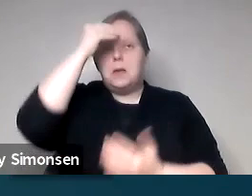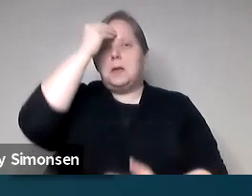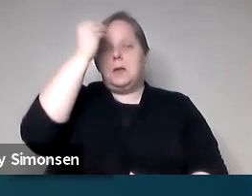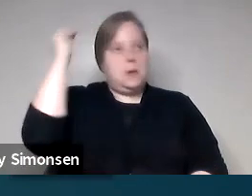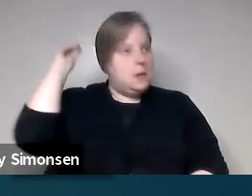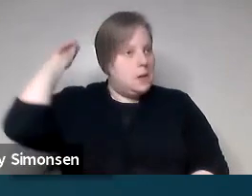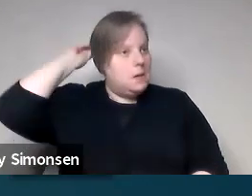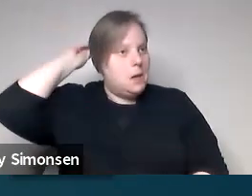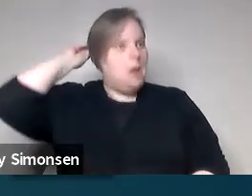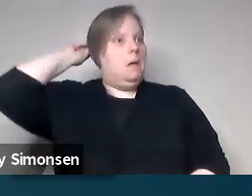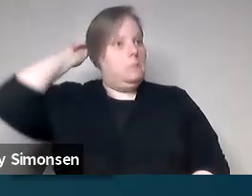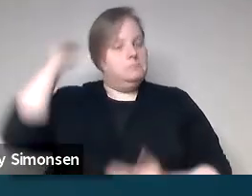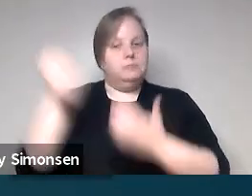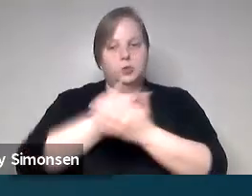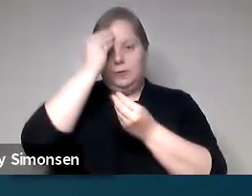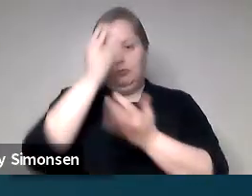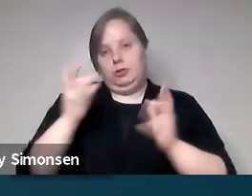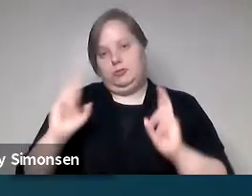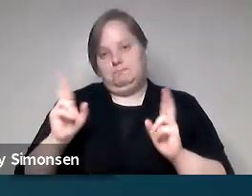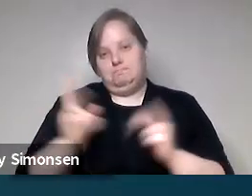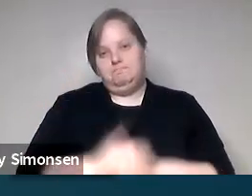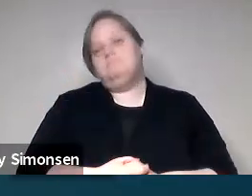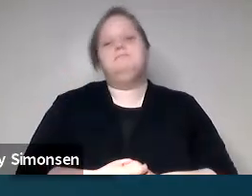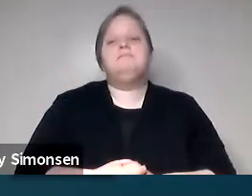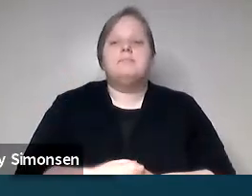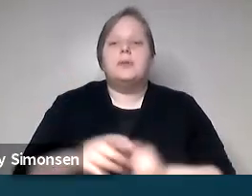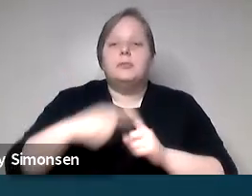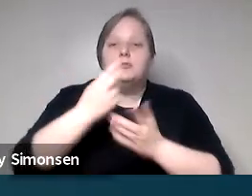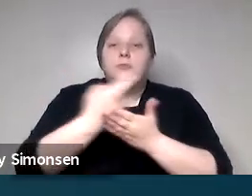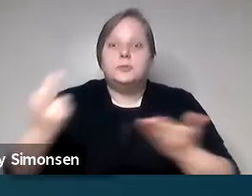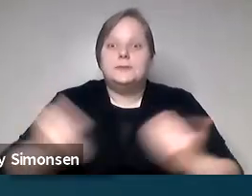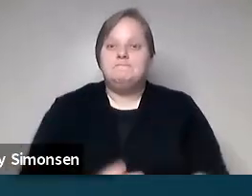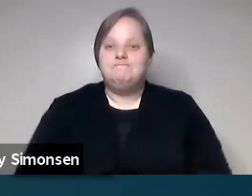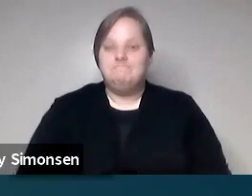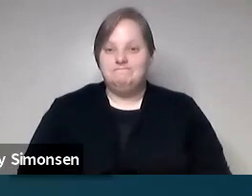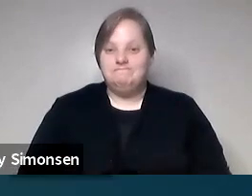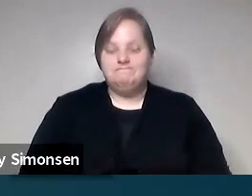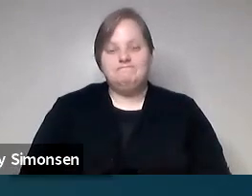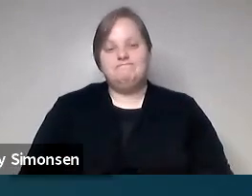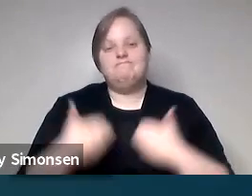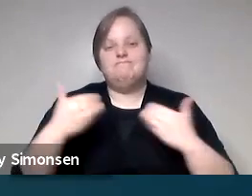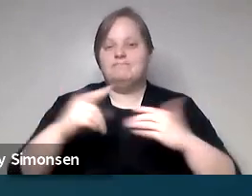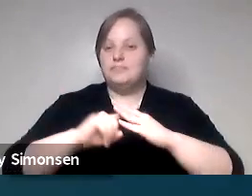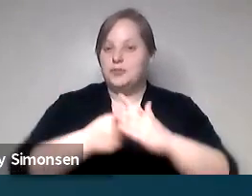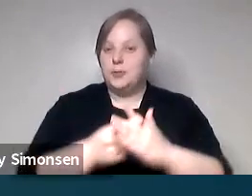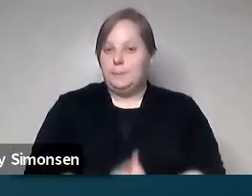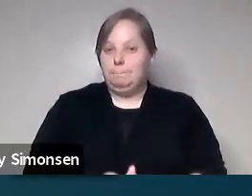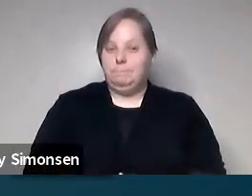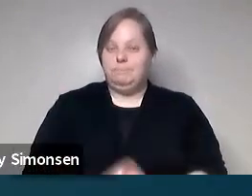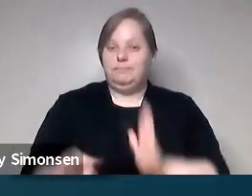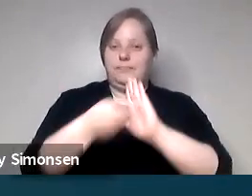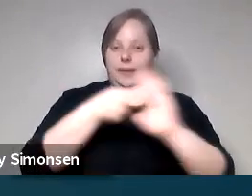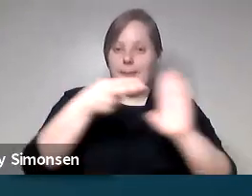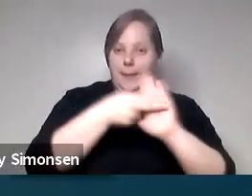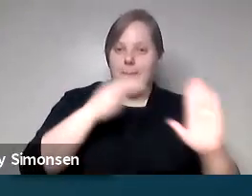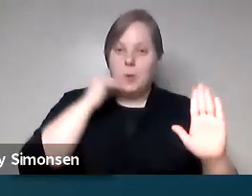of new information and a resource. So let's get started. Labeling in the